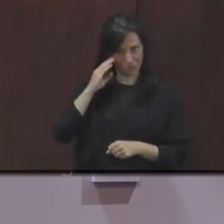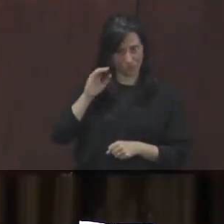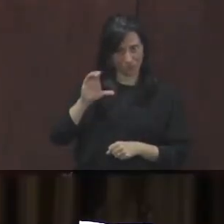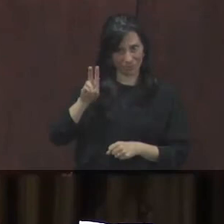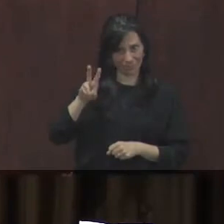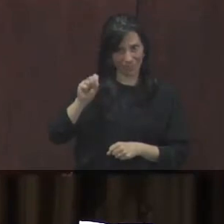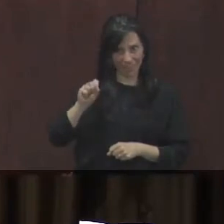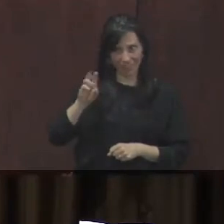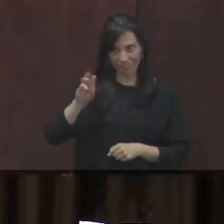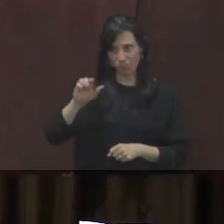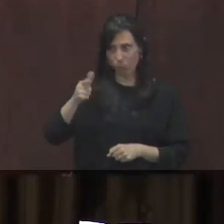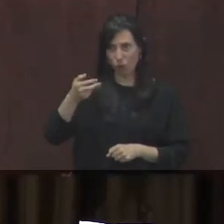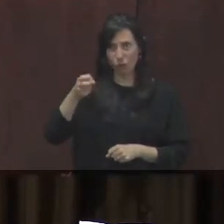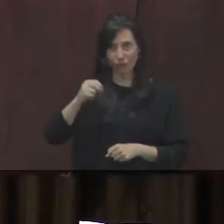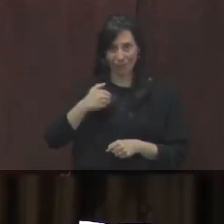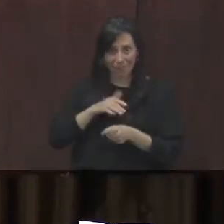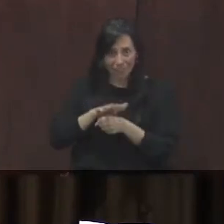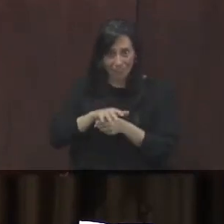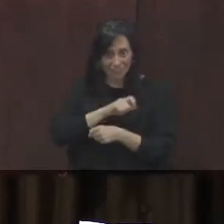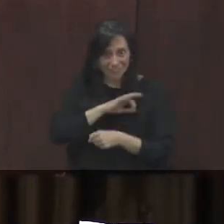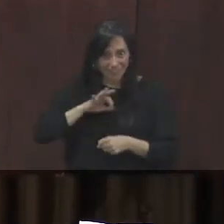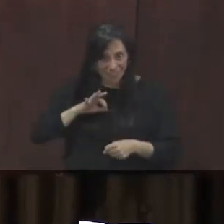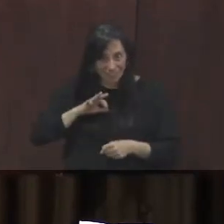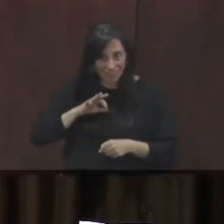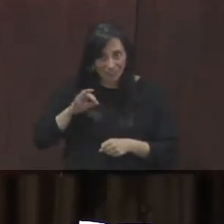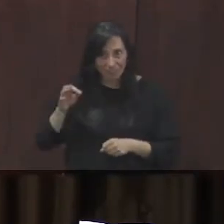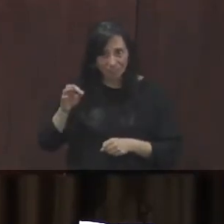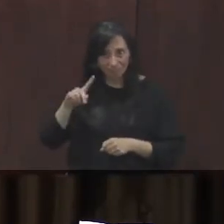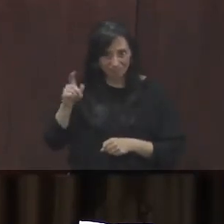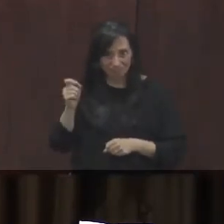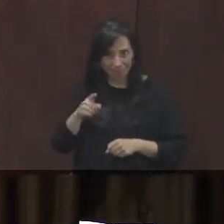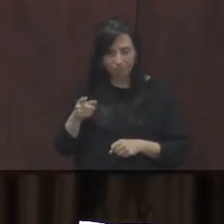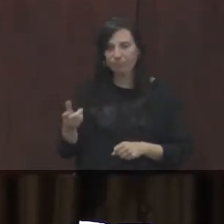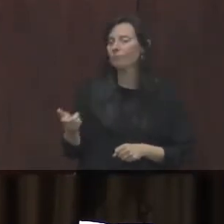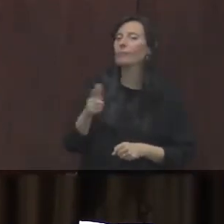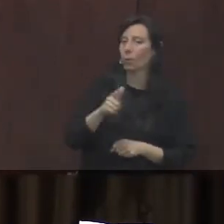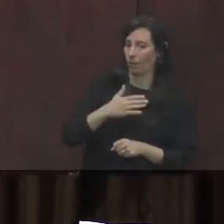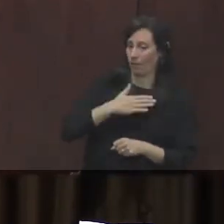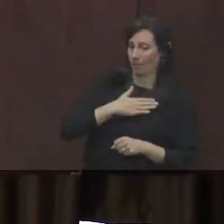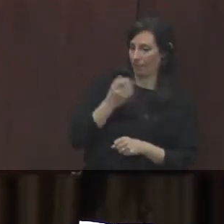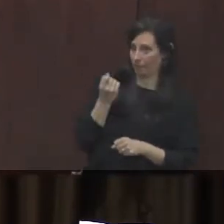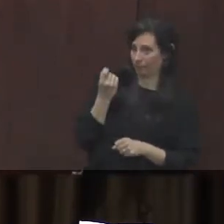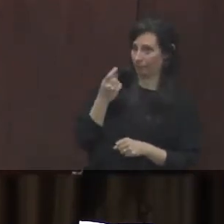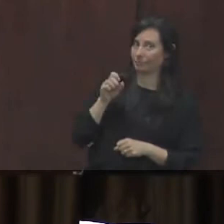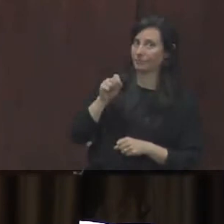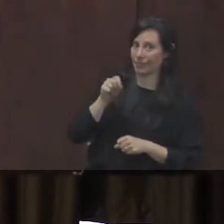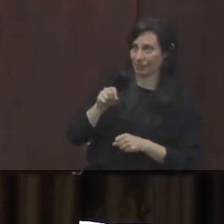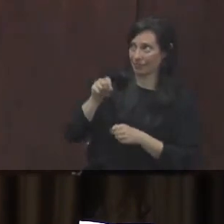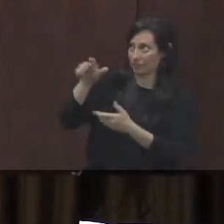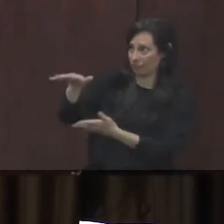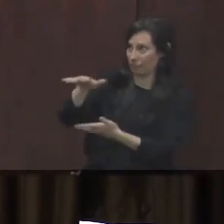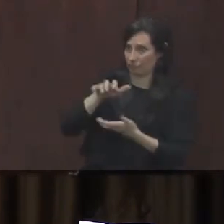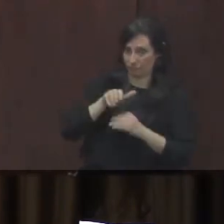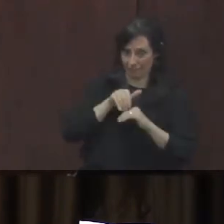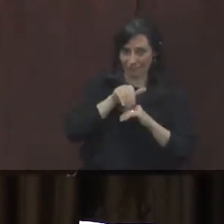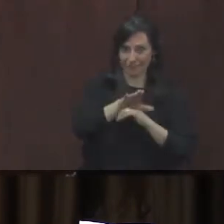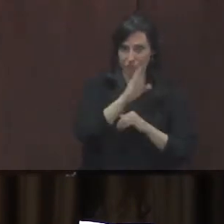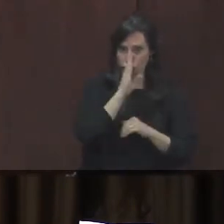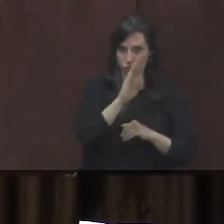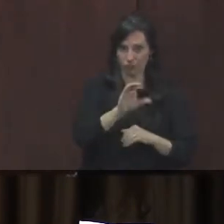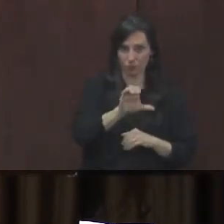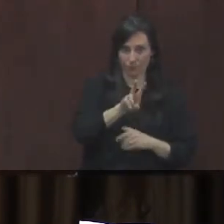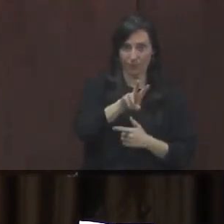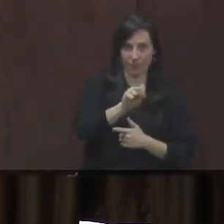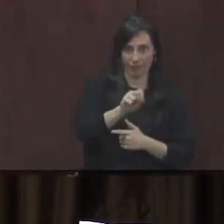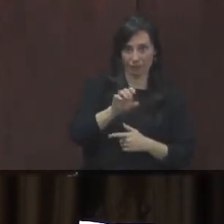So the way that it's supposed to work is that allotment goes to CVS and Walgreens, that then distributes it to their